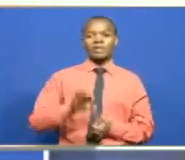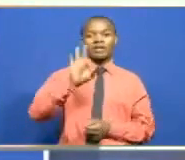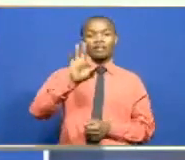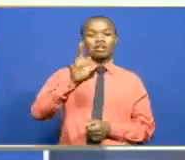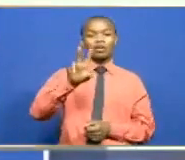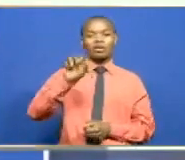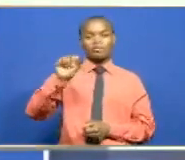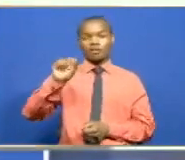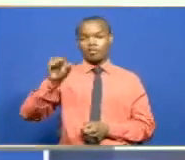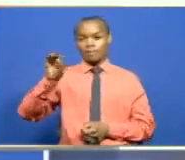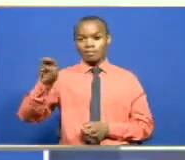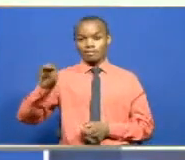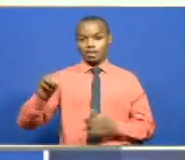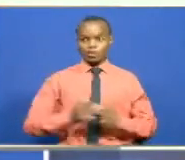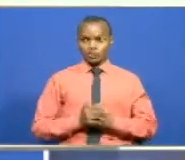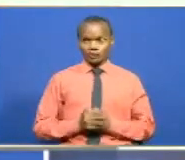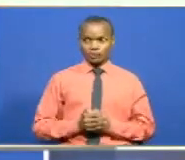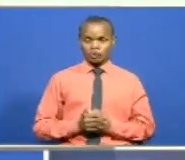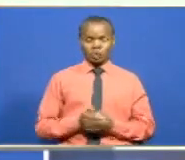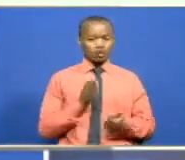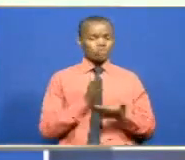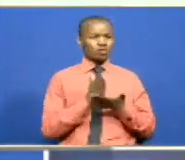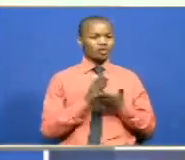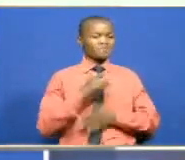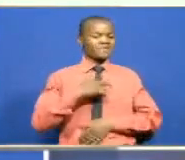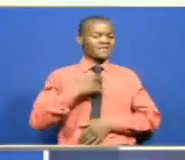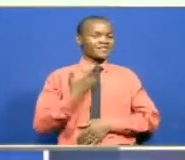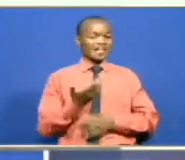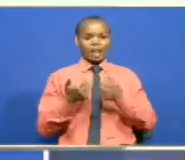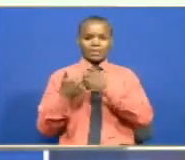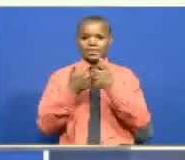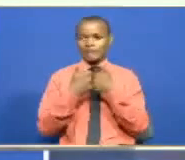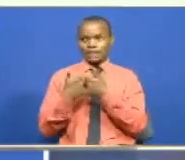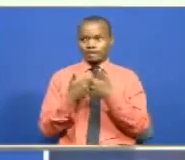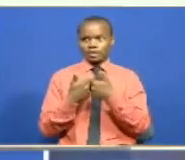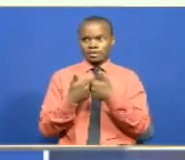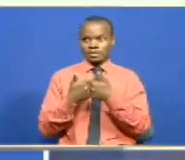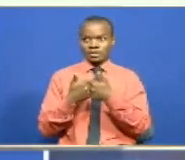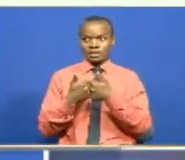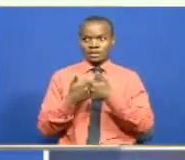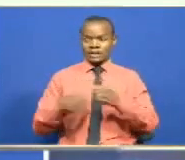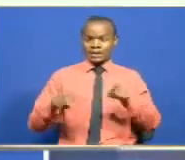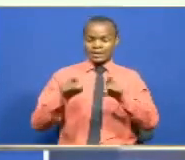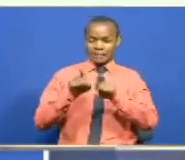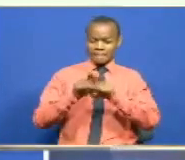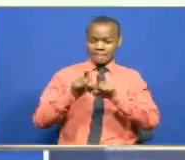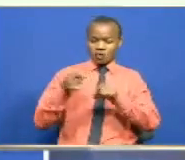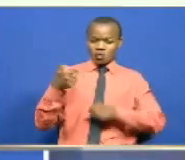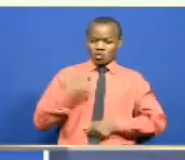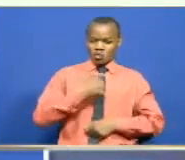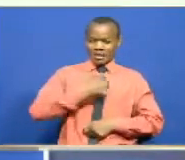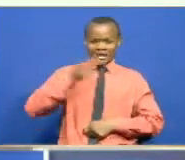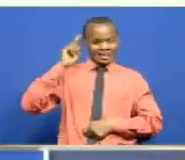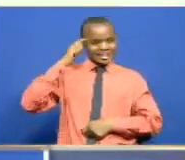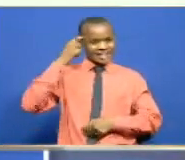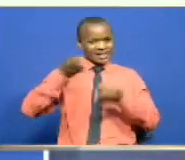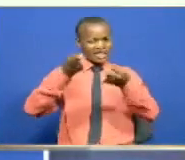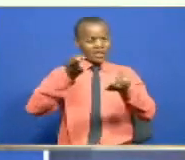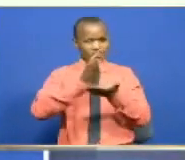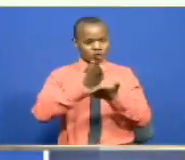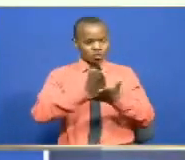$325 million. So we feel challenged. And this should make us to think, are we going